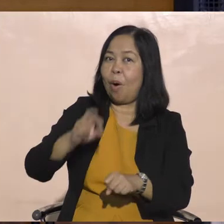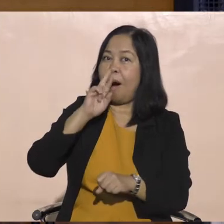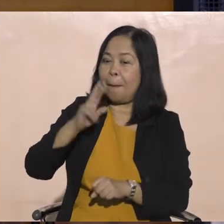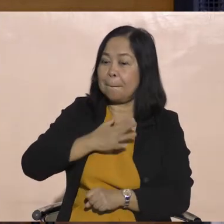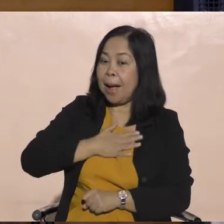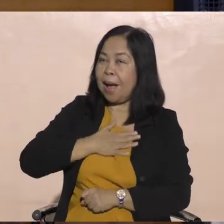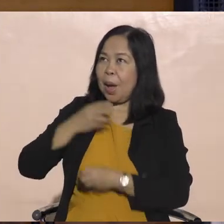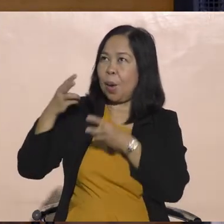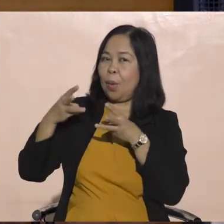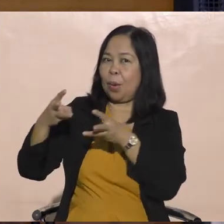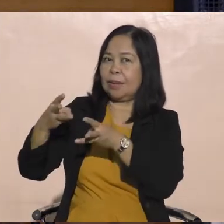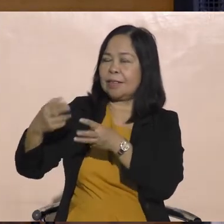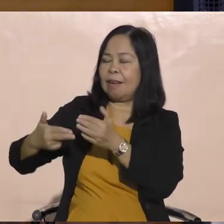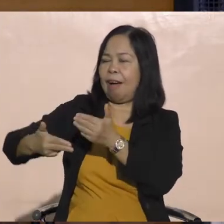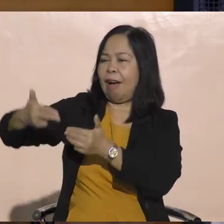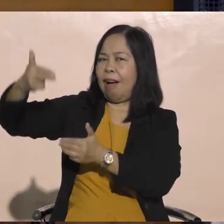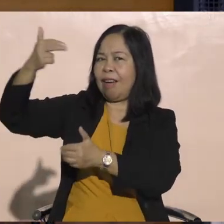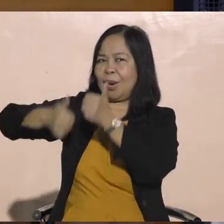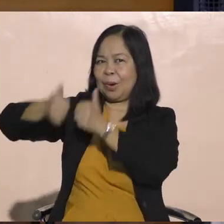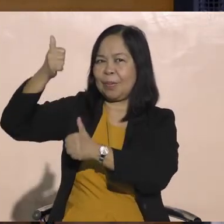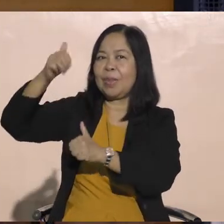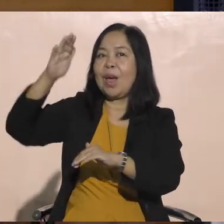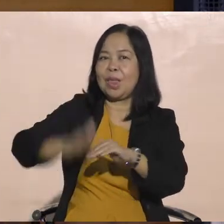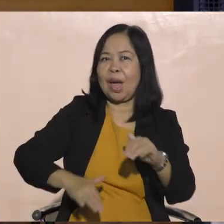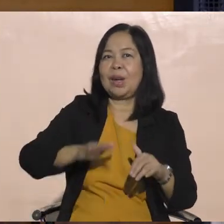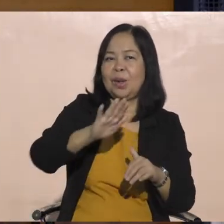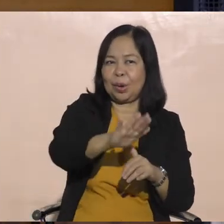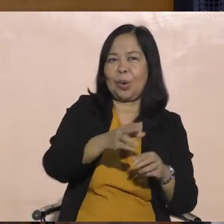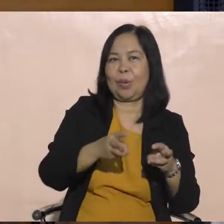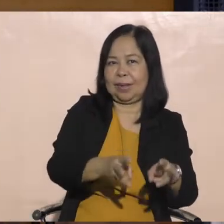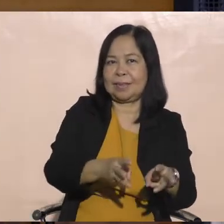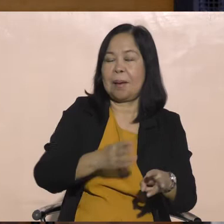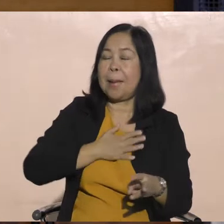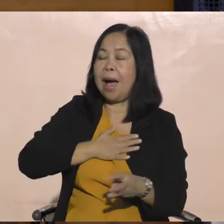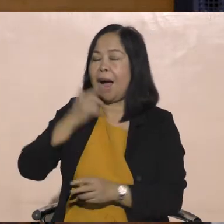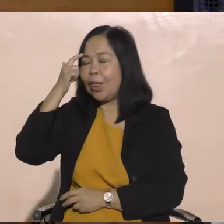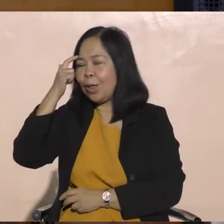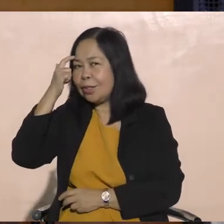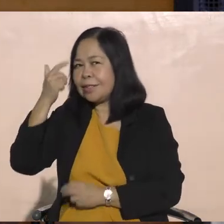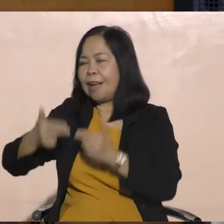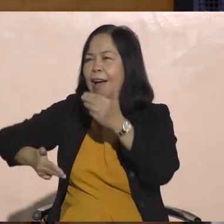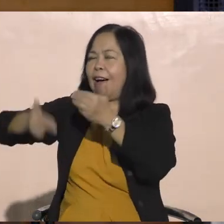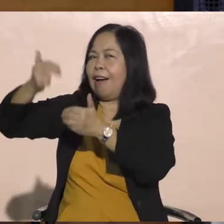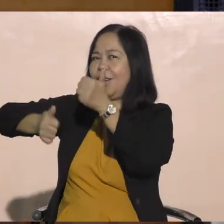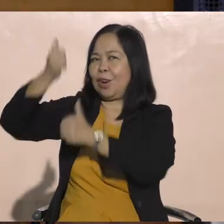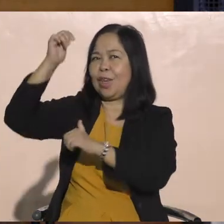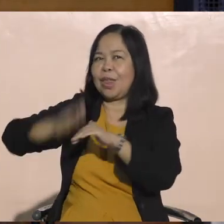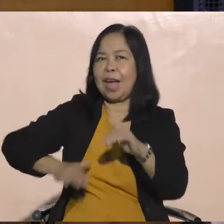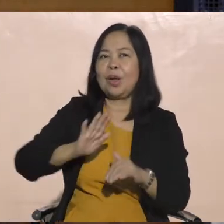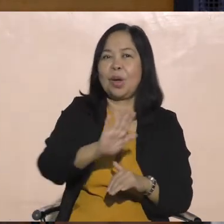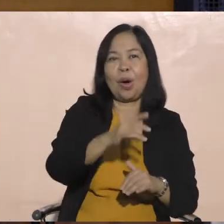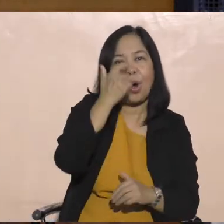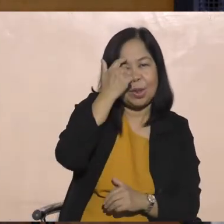ways higher than your ways and my thoughts than your thoughts. Hallelujah. God is